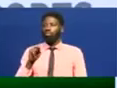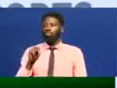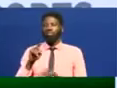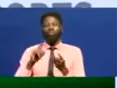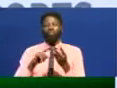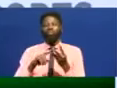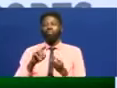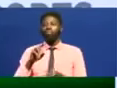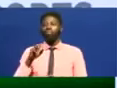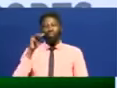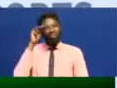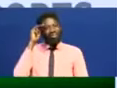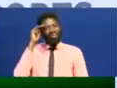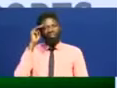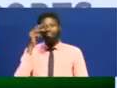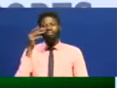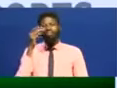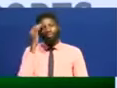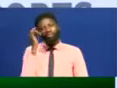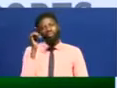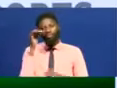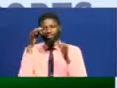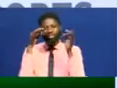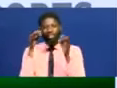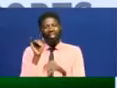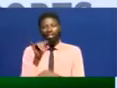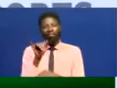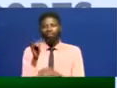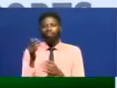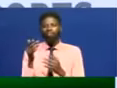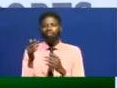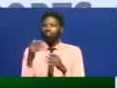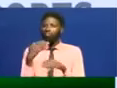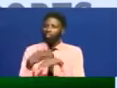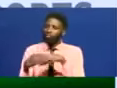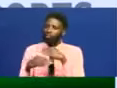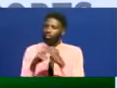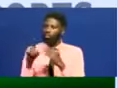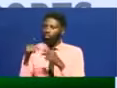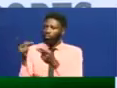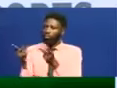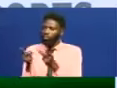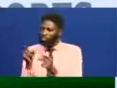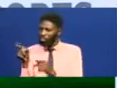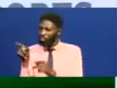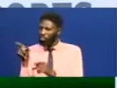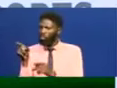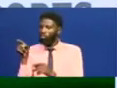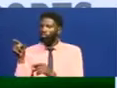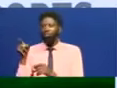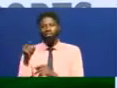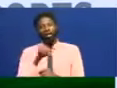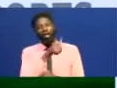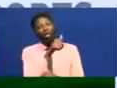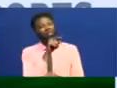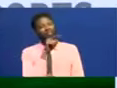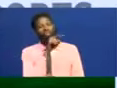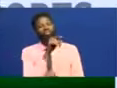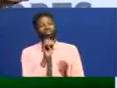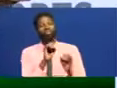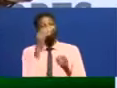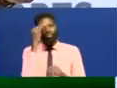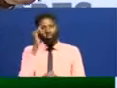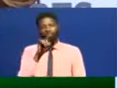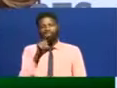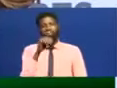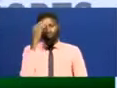is the logic? Why? Why do you build a stadium in one place and not the other? And ask that question. How